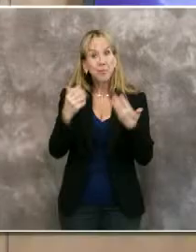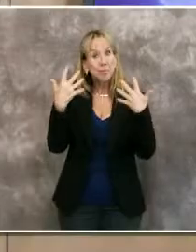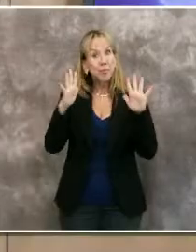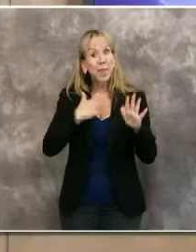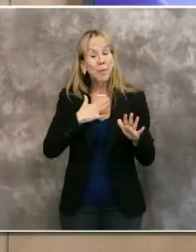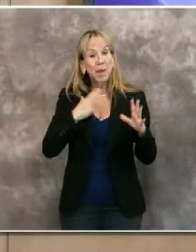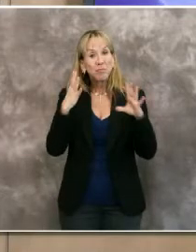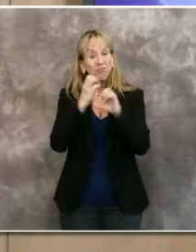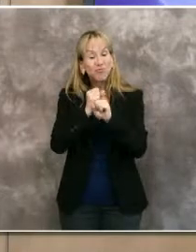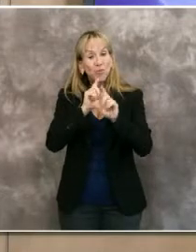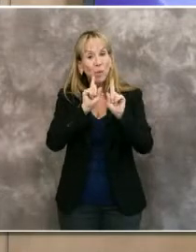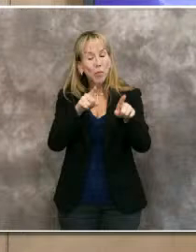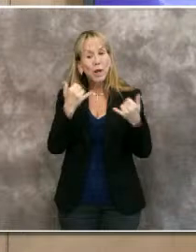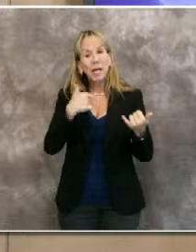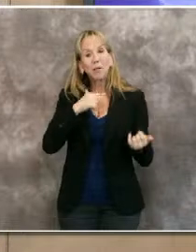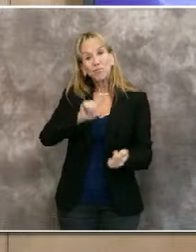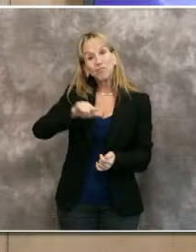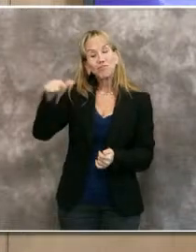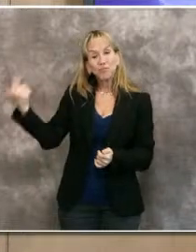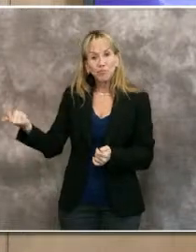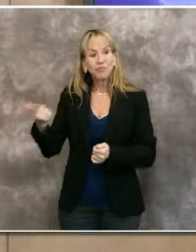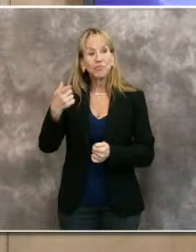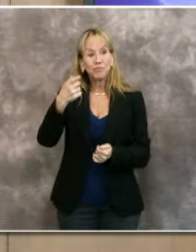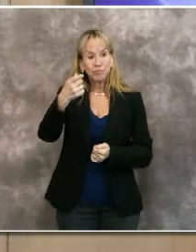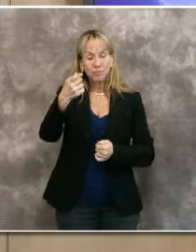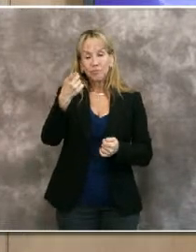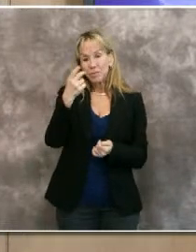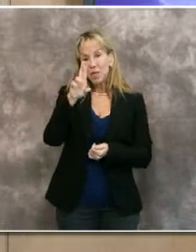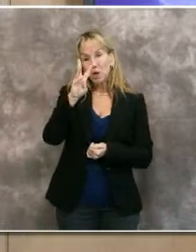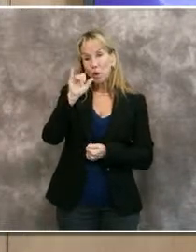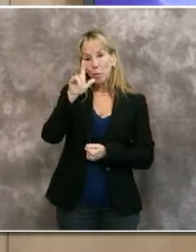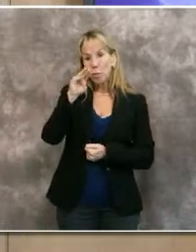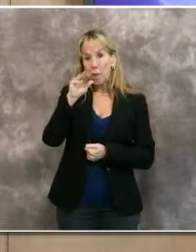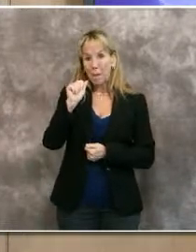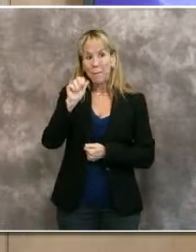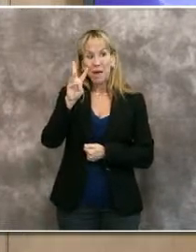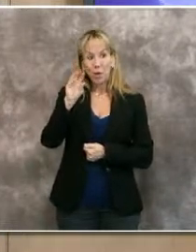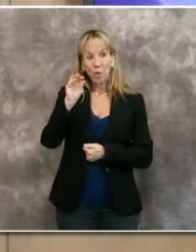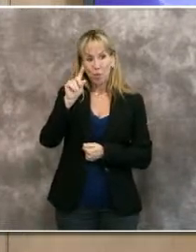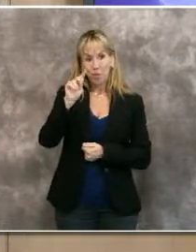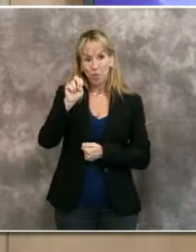concludes my report. I'll now turn it over to Dr. Wilma Wooten for a Public Health Officer's report.